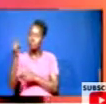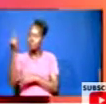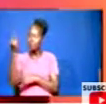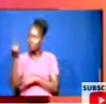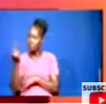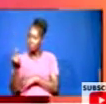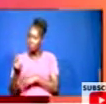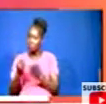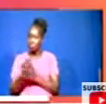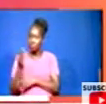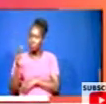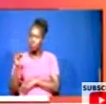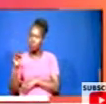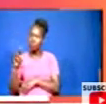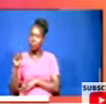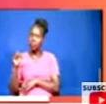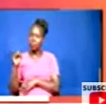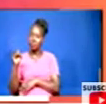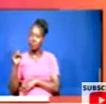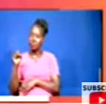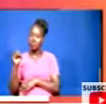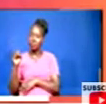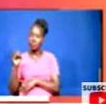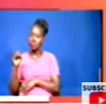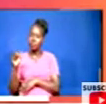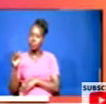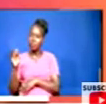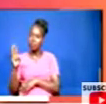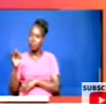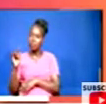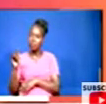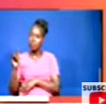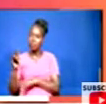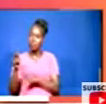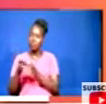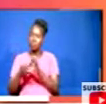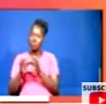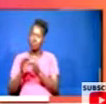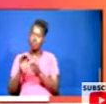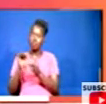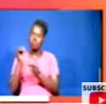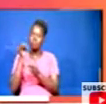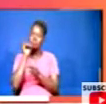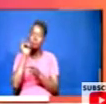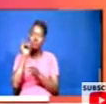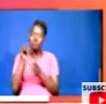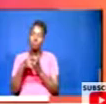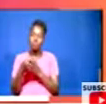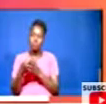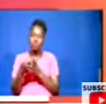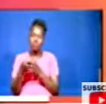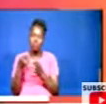through Marsabit again, connecting along the corridor through Isiolo, going to Lamu. Then the corridor that comes